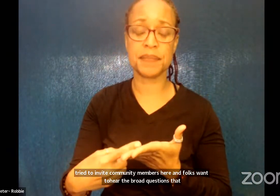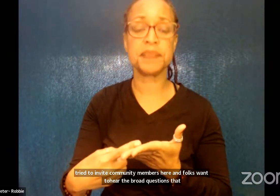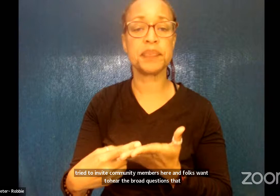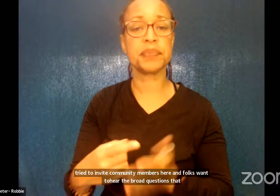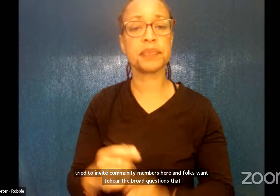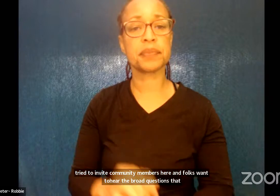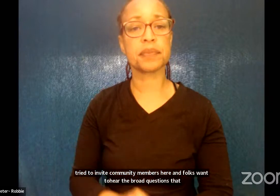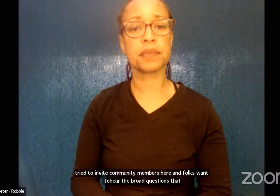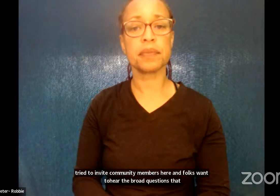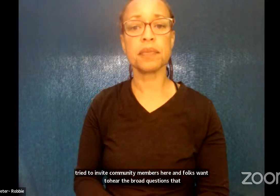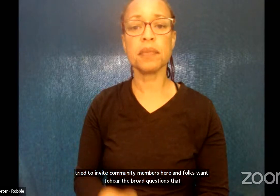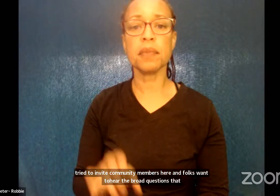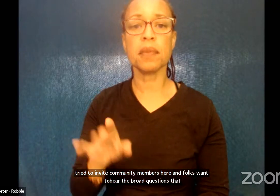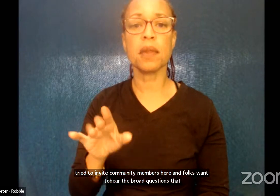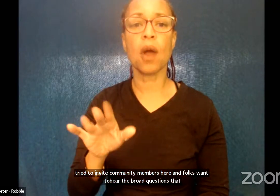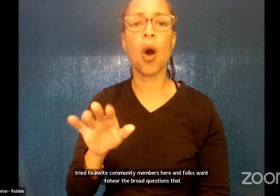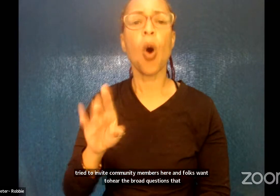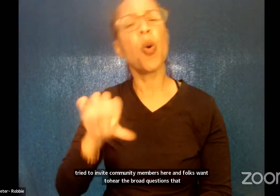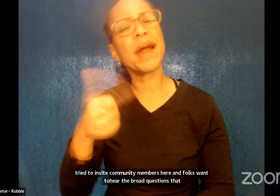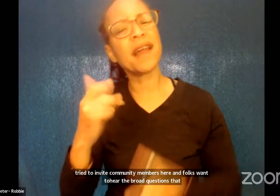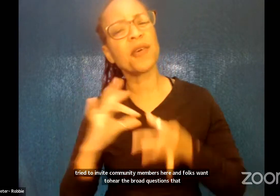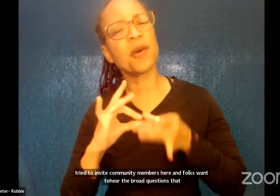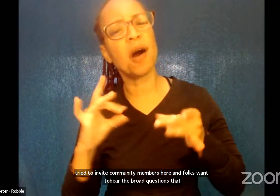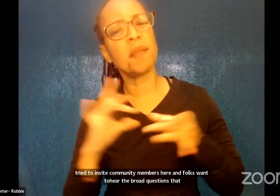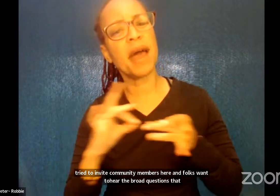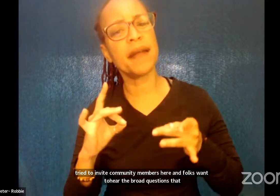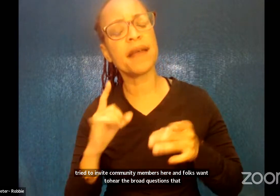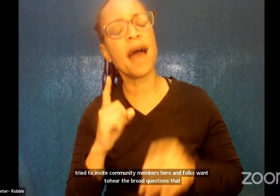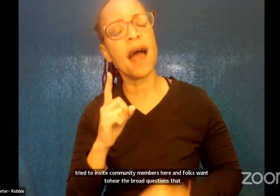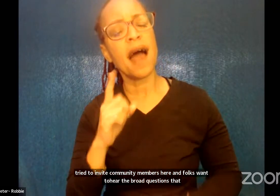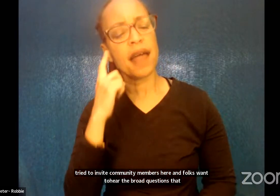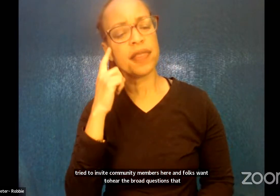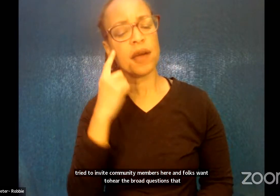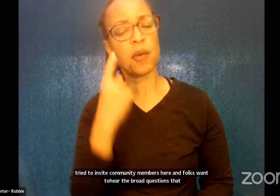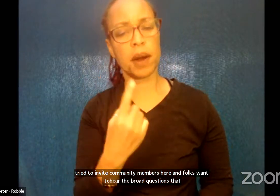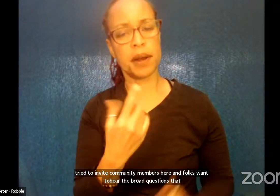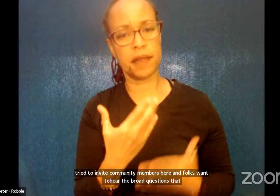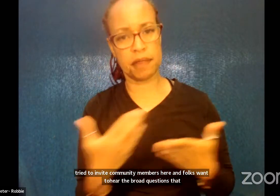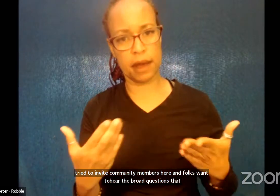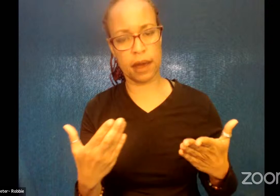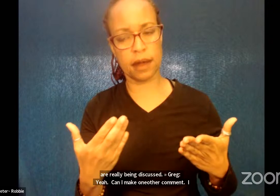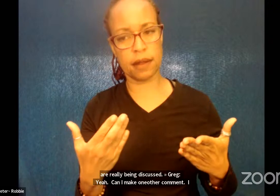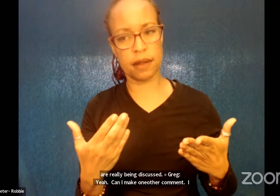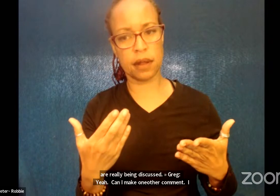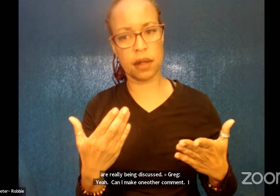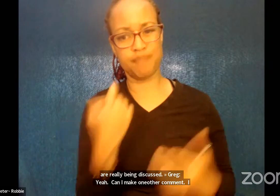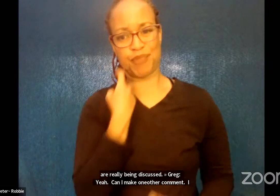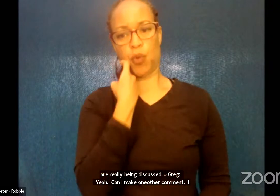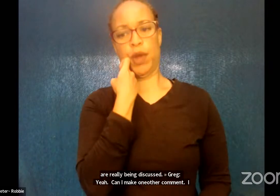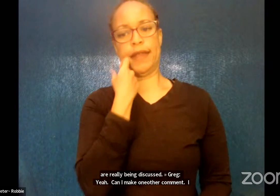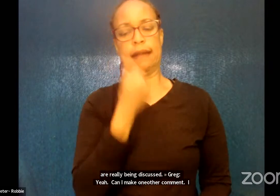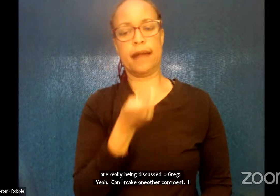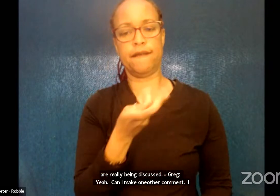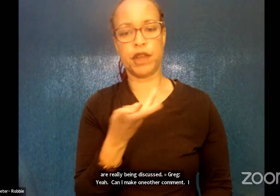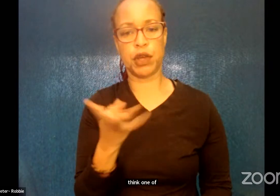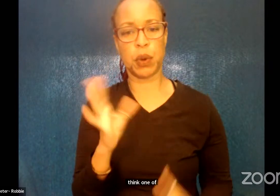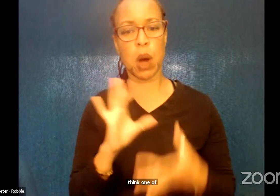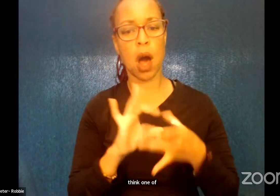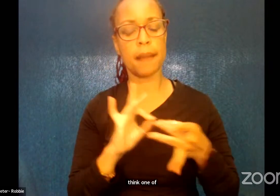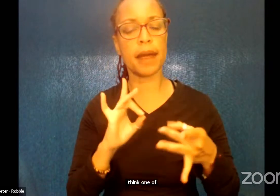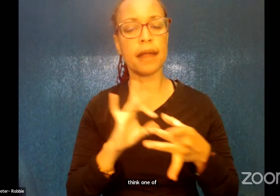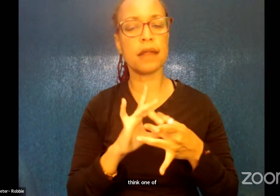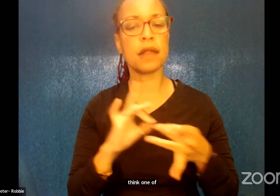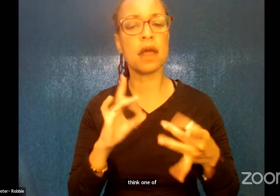Yeah. Can I make one other comment? Because I think one of the things that this last couple of comments is leading me to is, if we